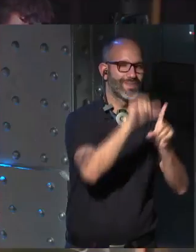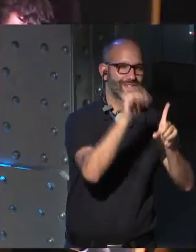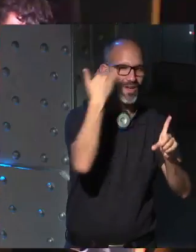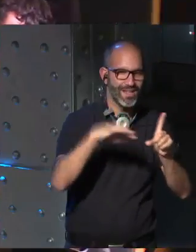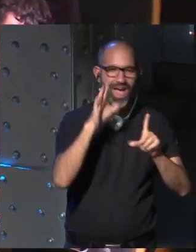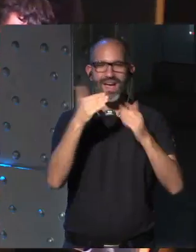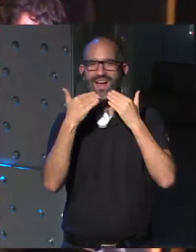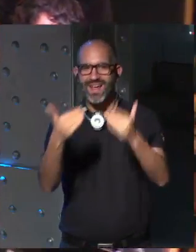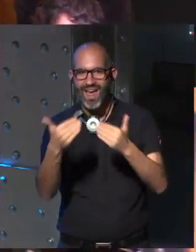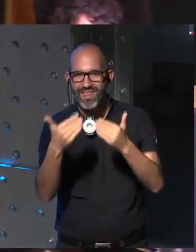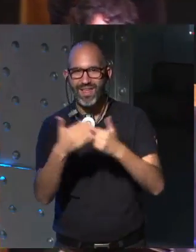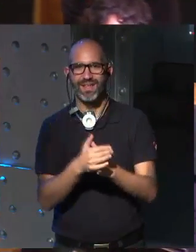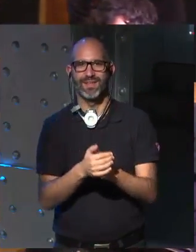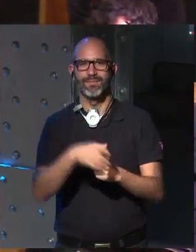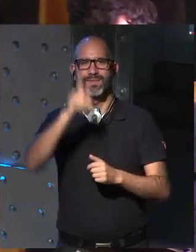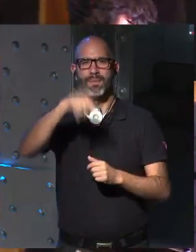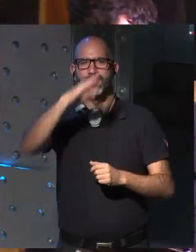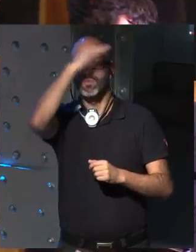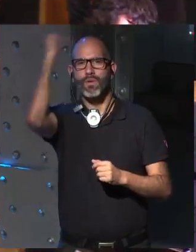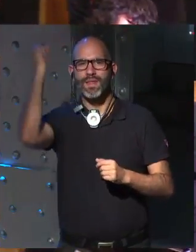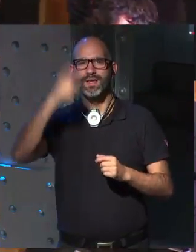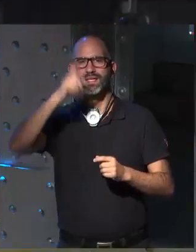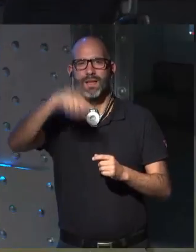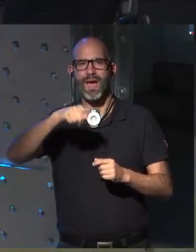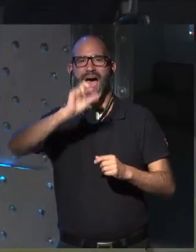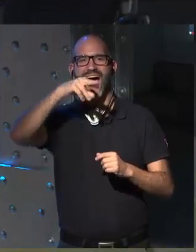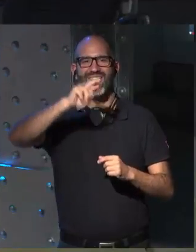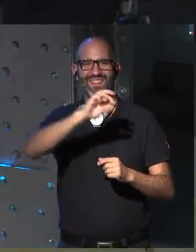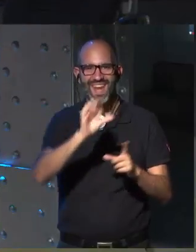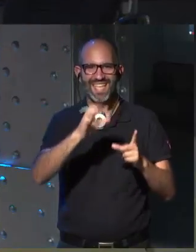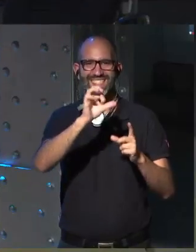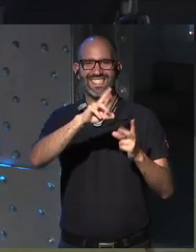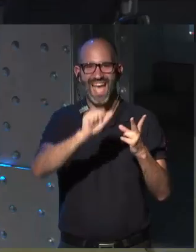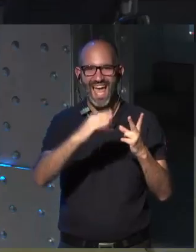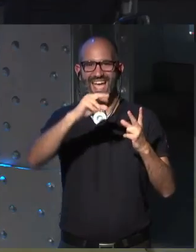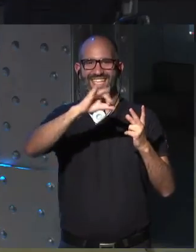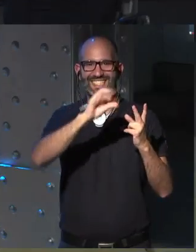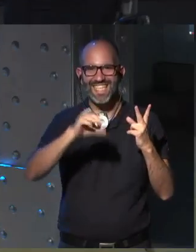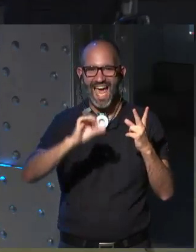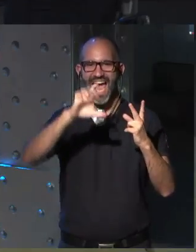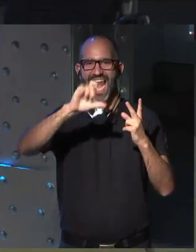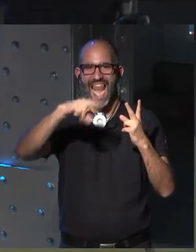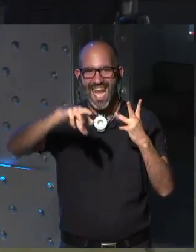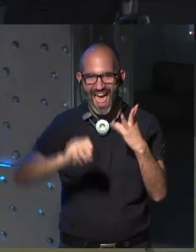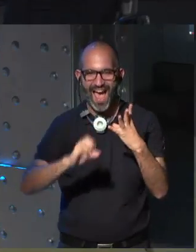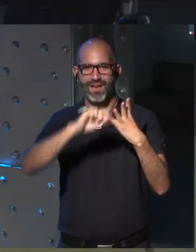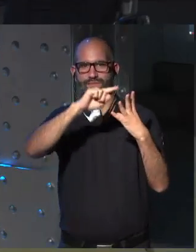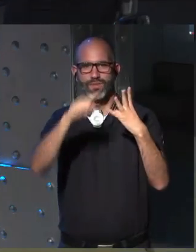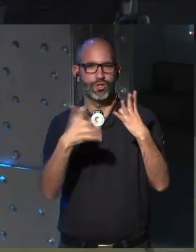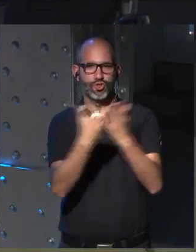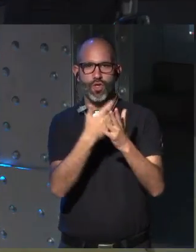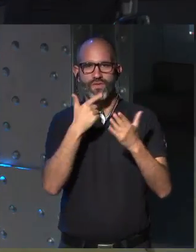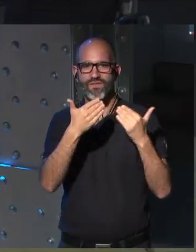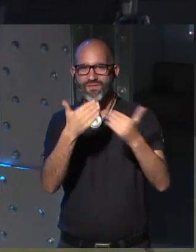the screen. It's a privilege to have you there in person. I'm probably forgetting lots of people. Andres, Ana, Cristina, Elena, thank you very much indeed